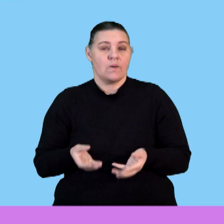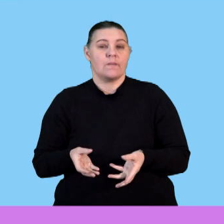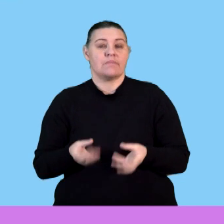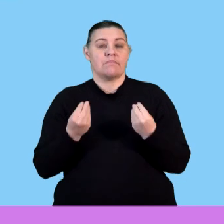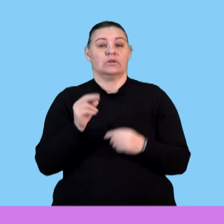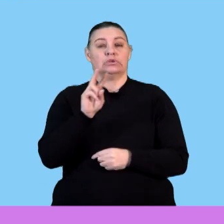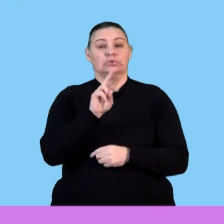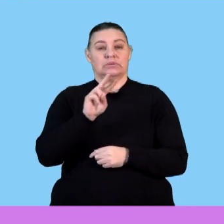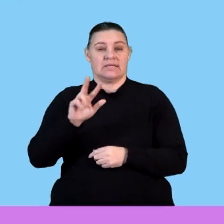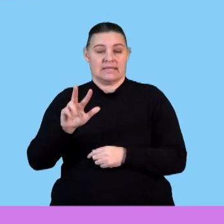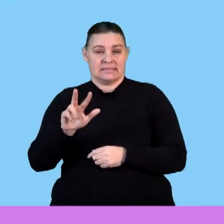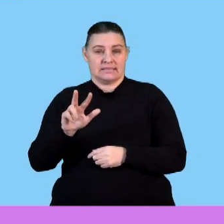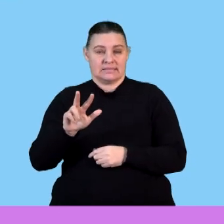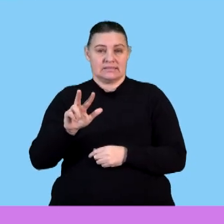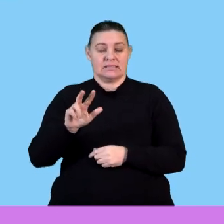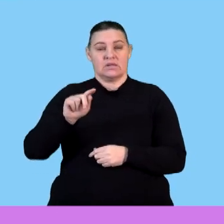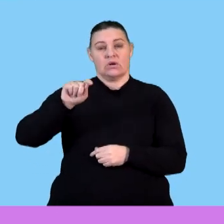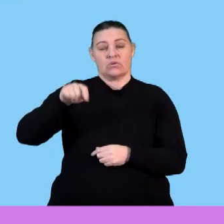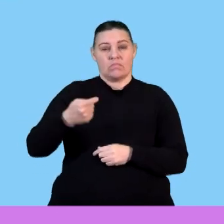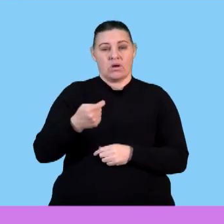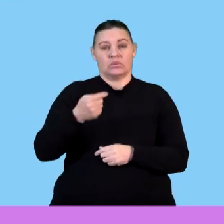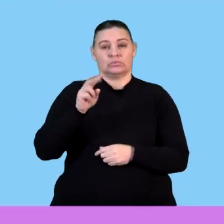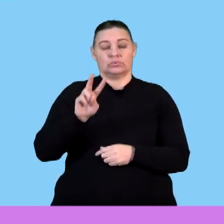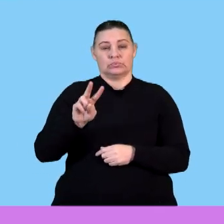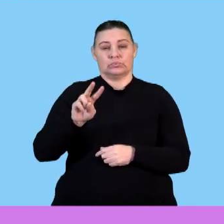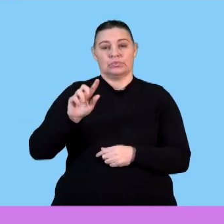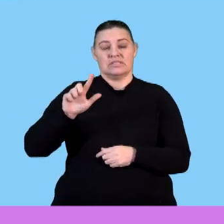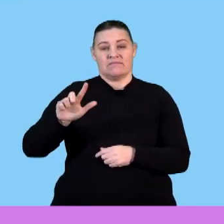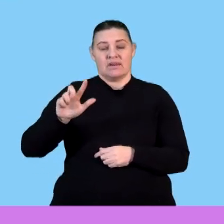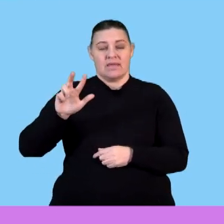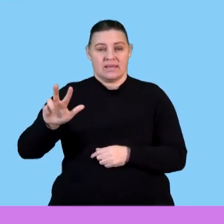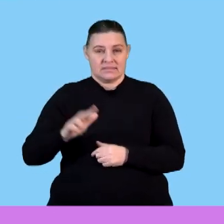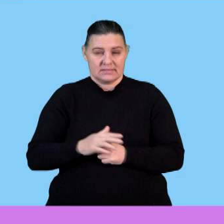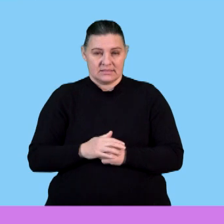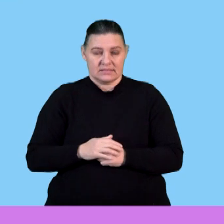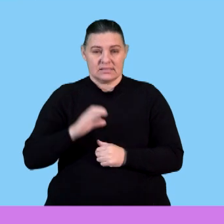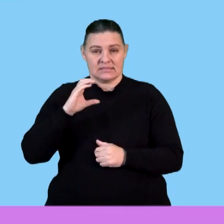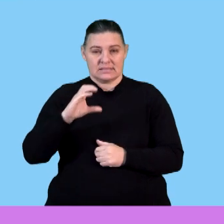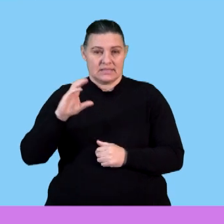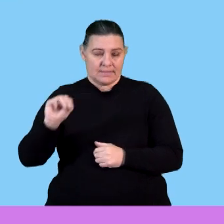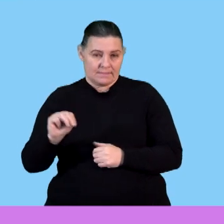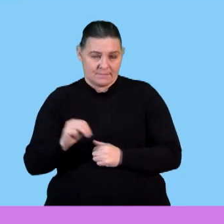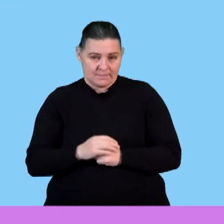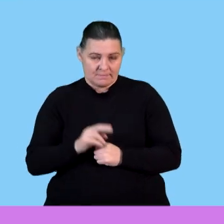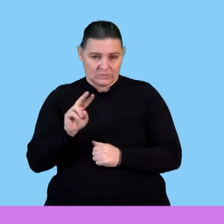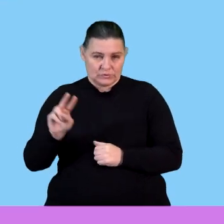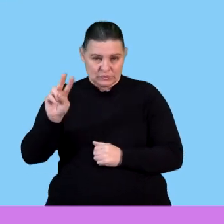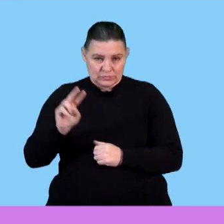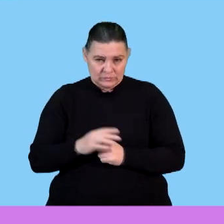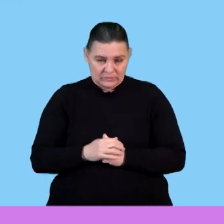is pi r squared. No reason to divide it by anything. So pi